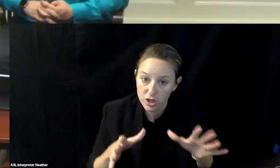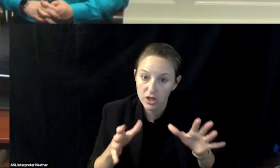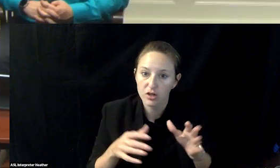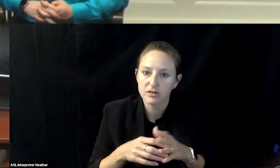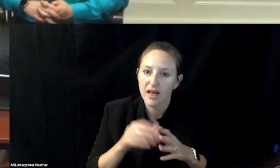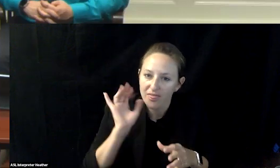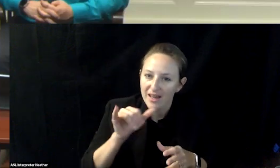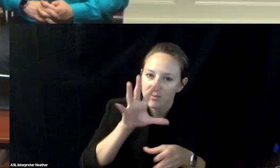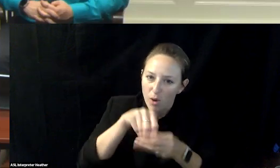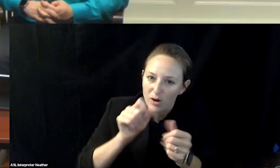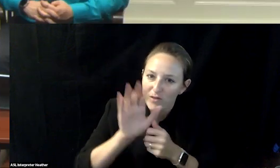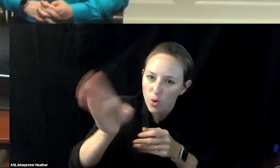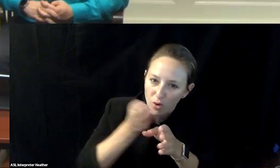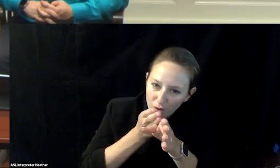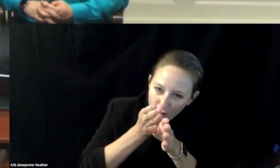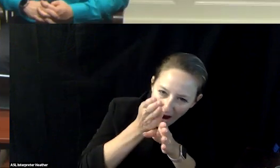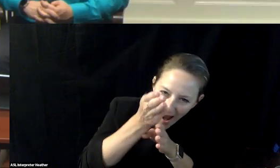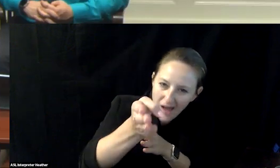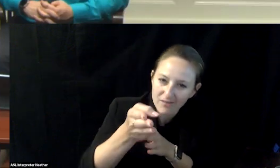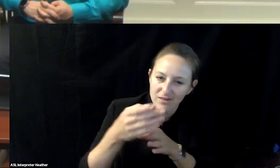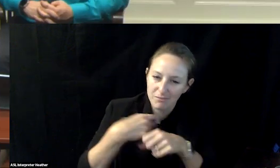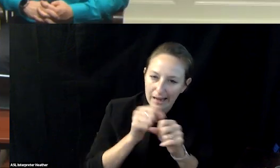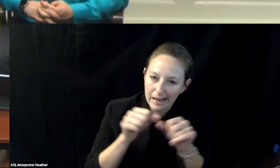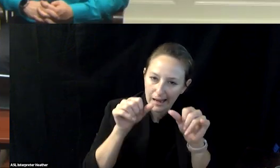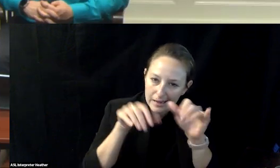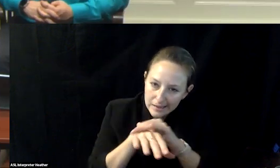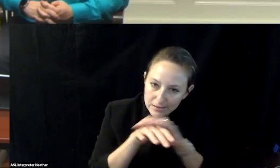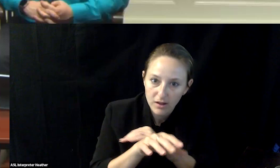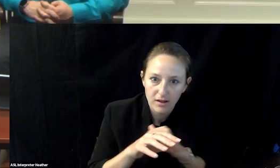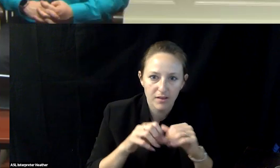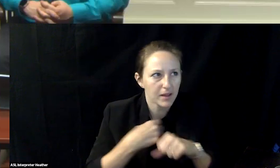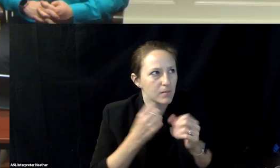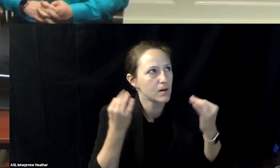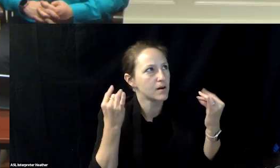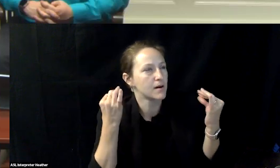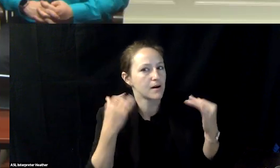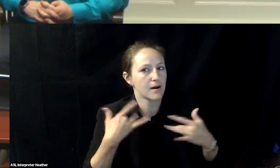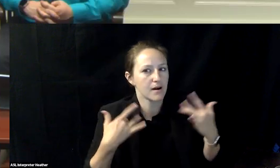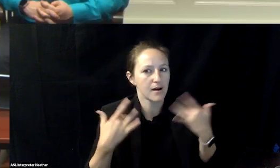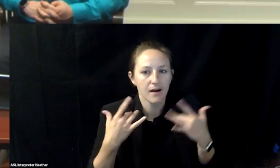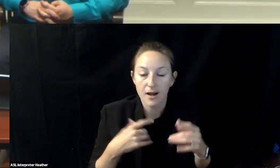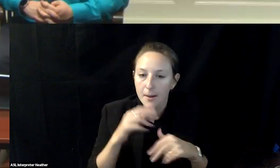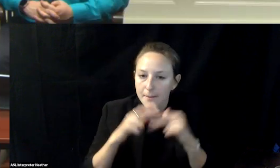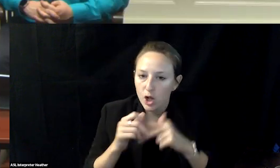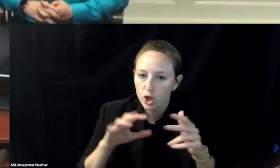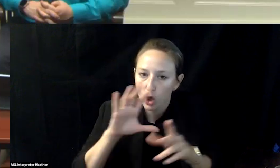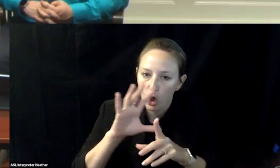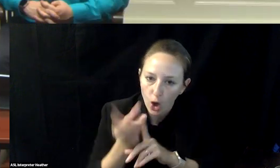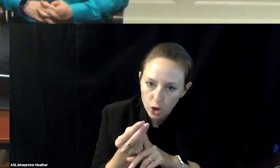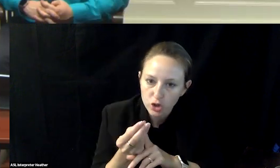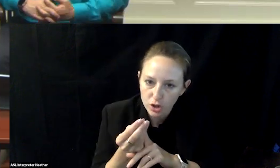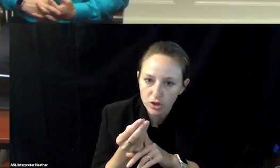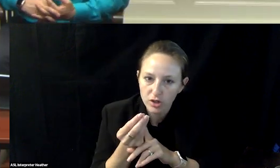craft, you know, that gets them excited. It's building that culture, which is so